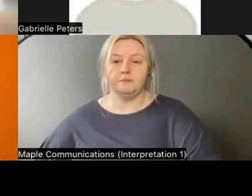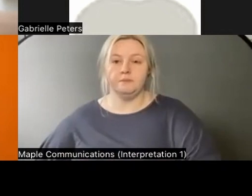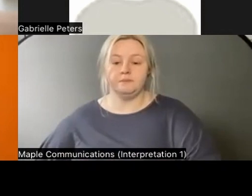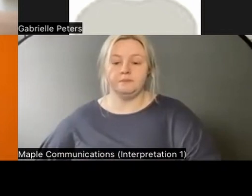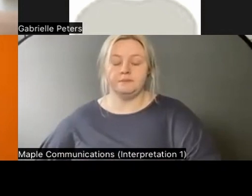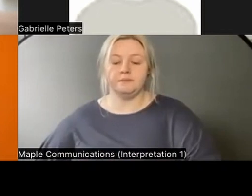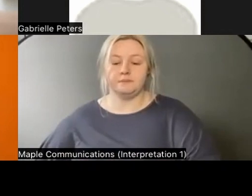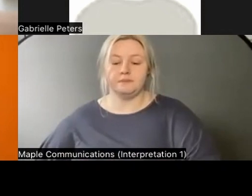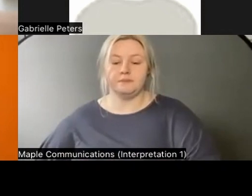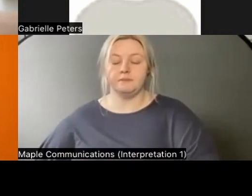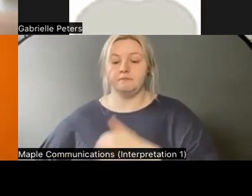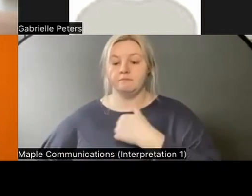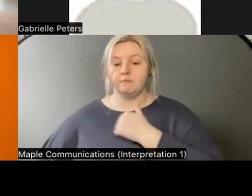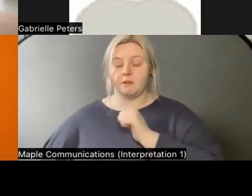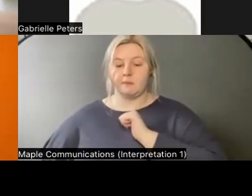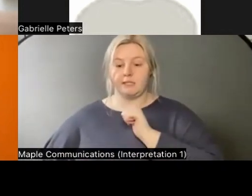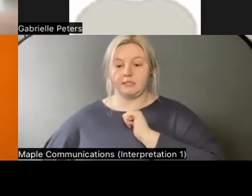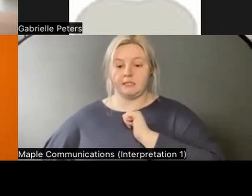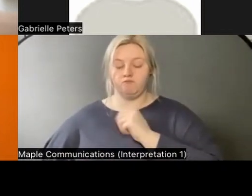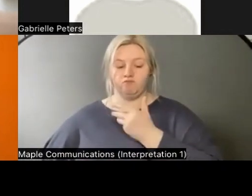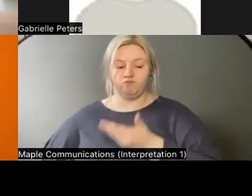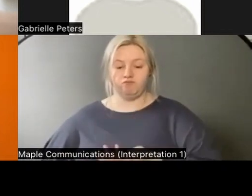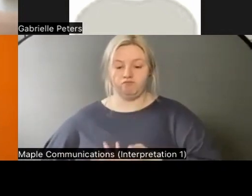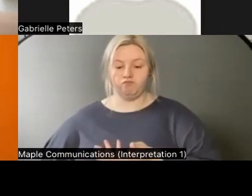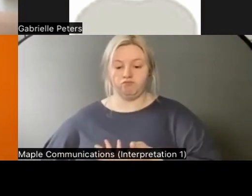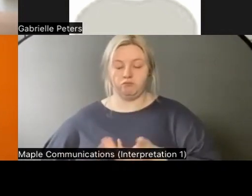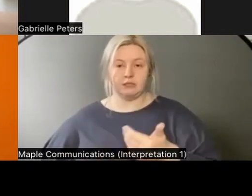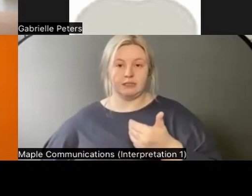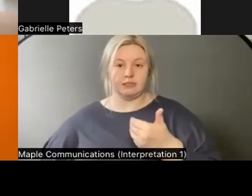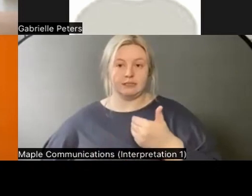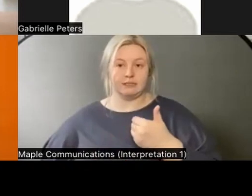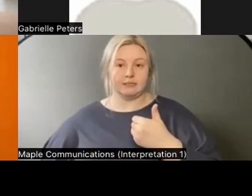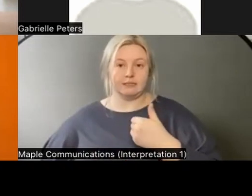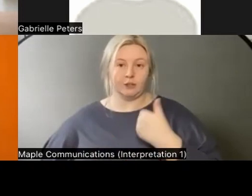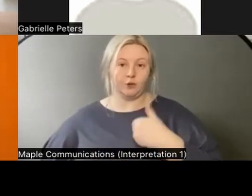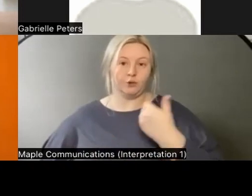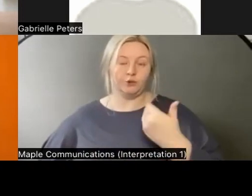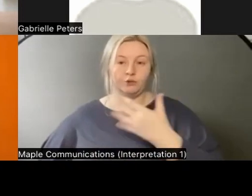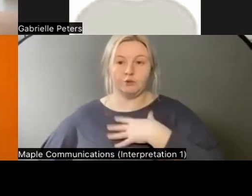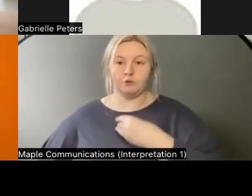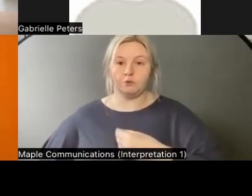I am a younger white queer,